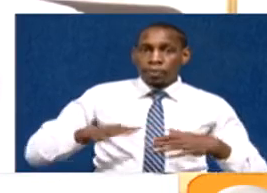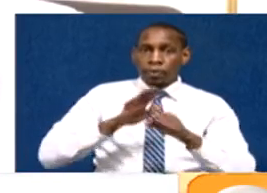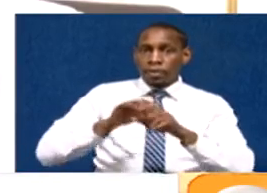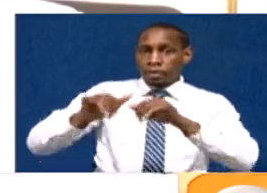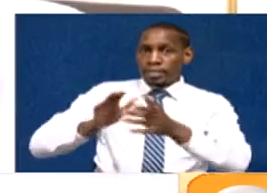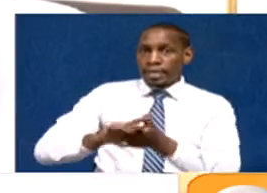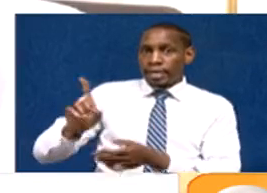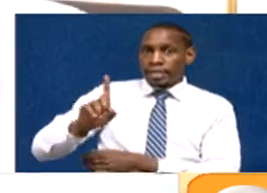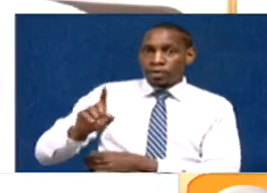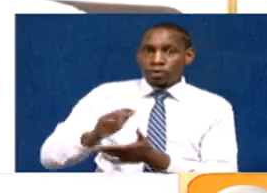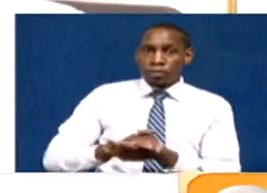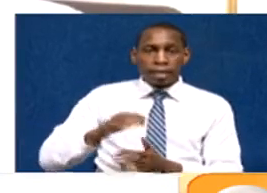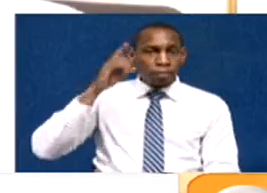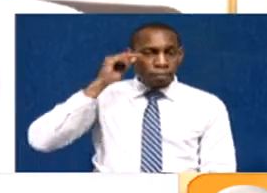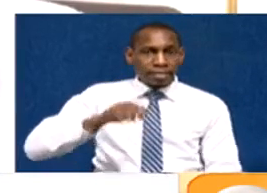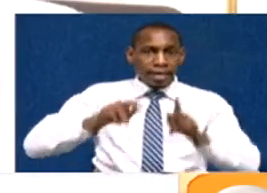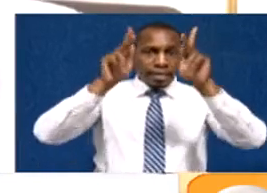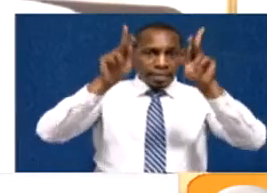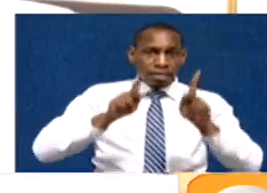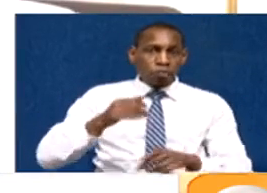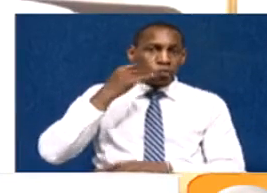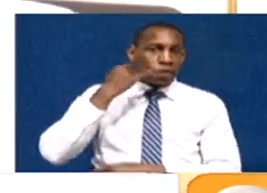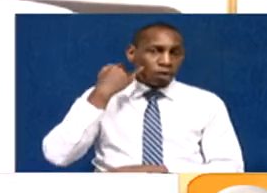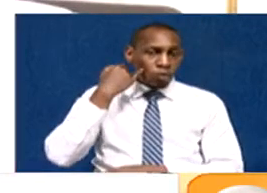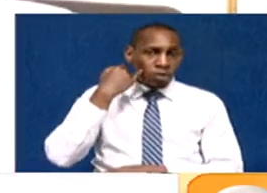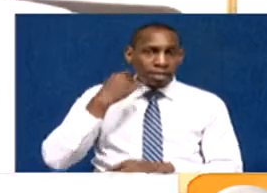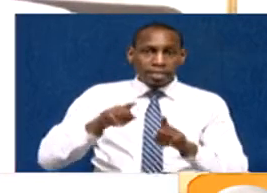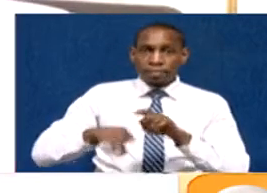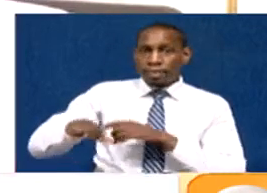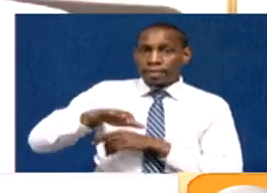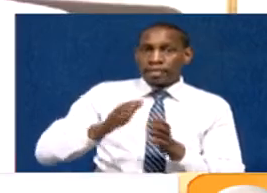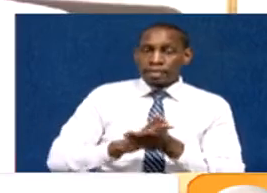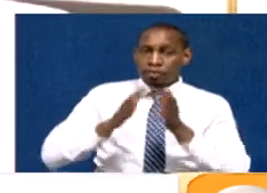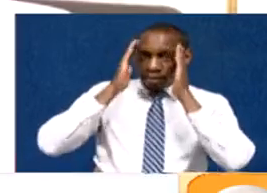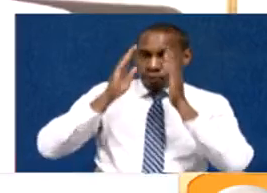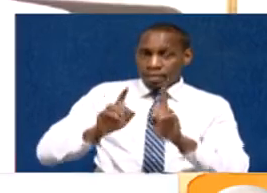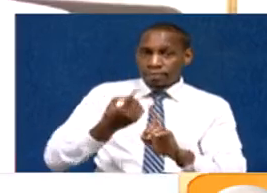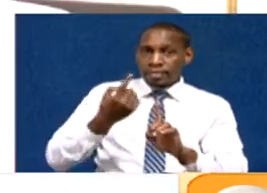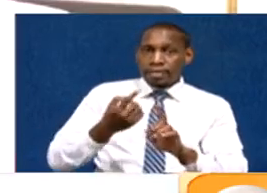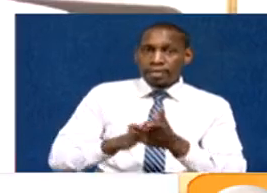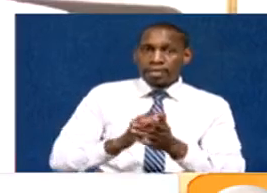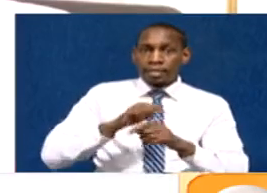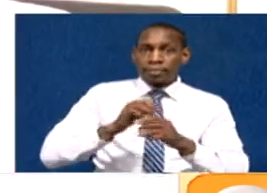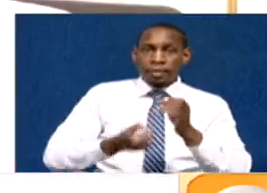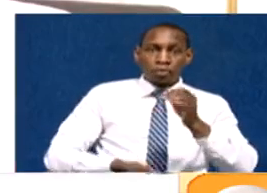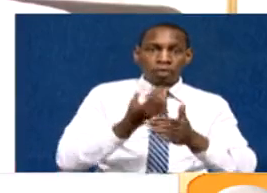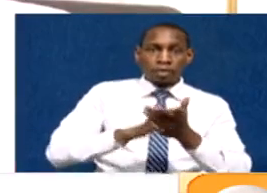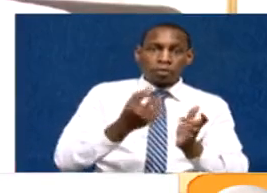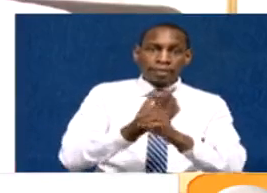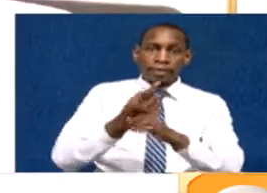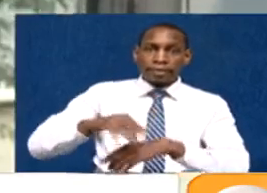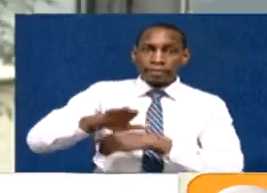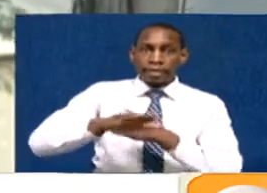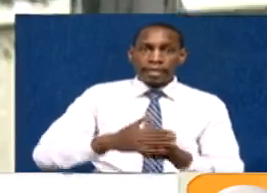population, the Nairobis, the Mombasas, the Kisumus, Nakurus. Those are the areas we would give focus initially as we then roll out to the other